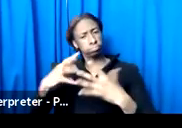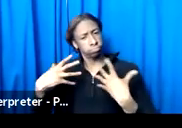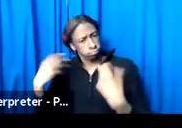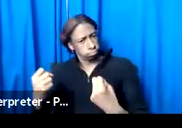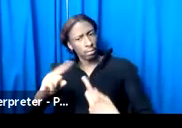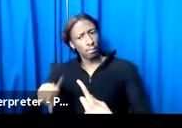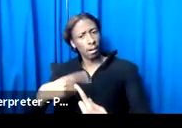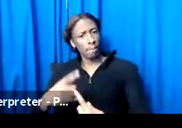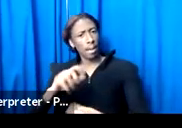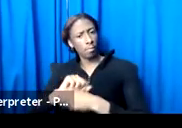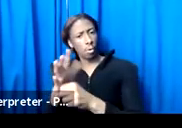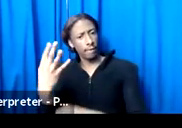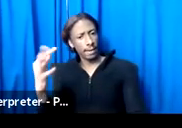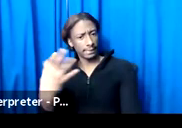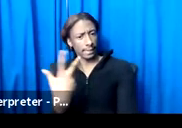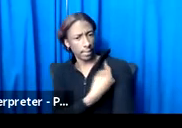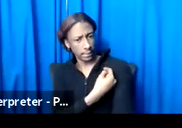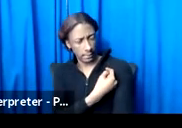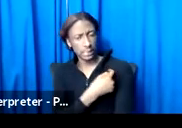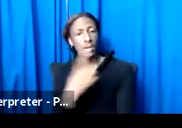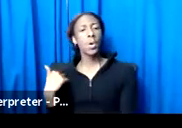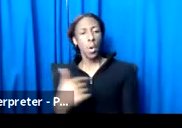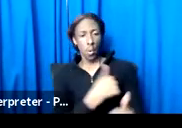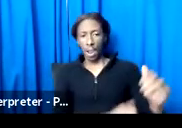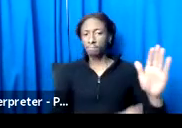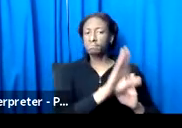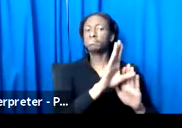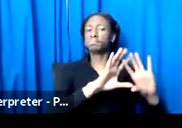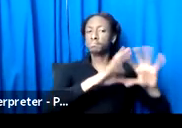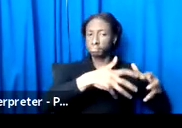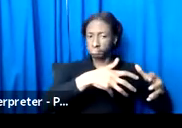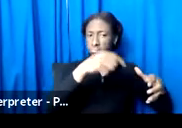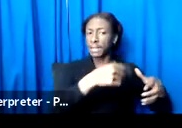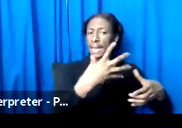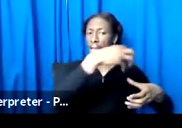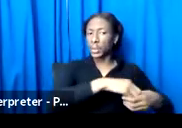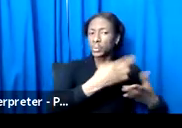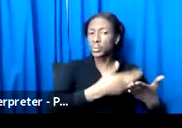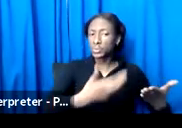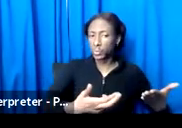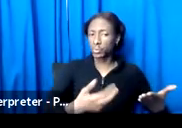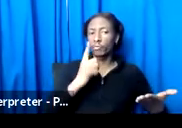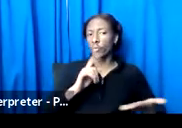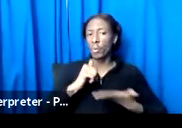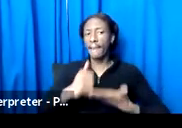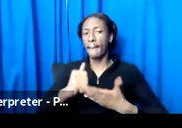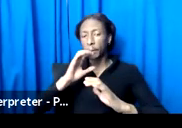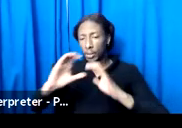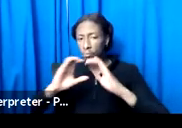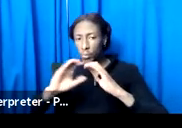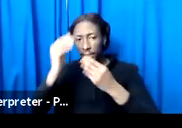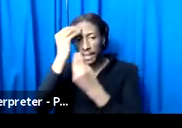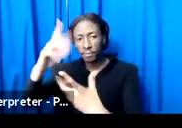about COVID-19 vaccine, we developed a toolkit that includes resources to help communicate information